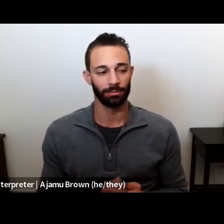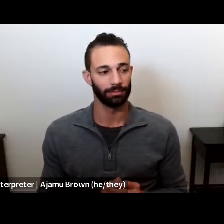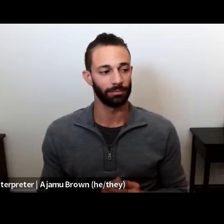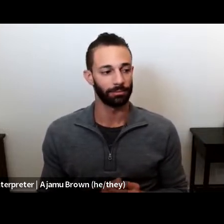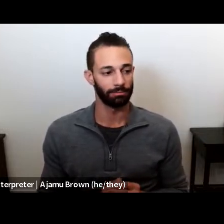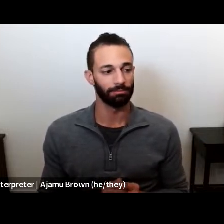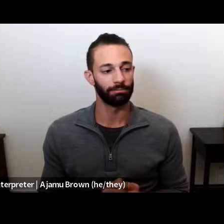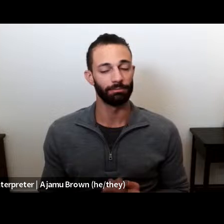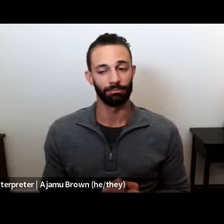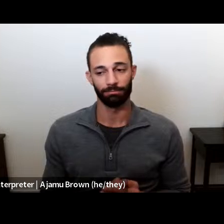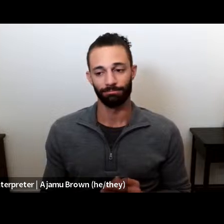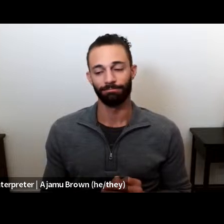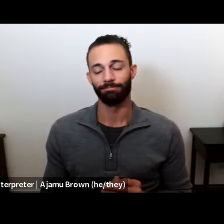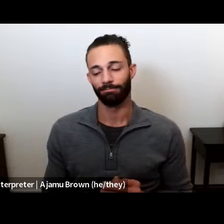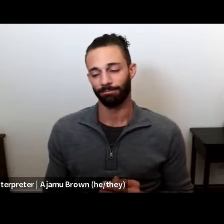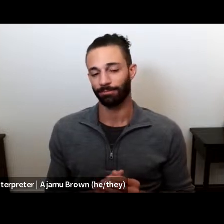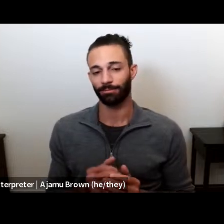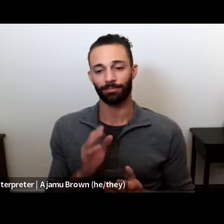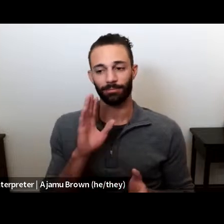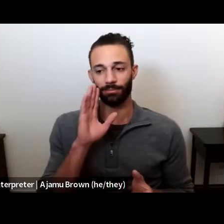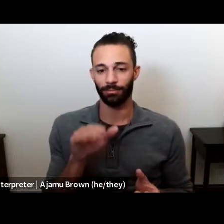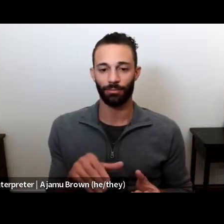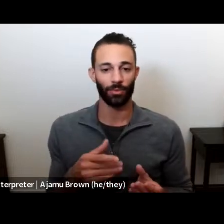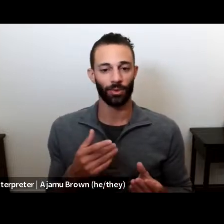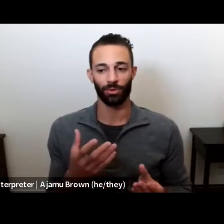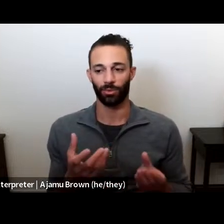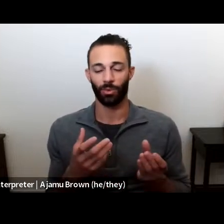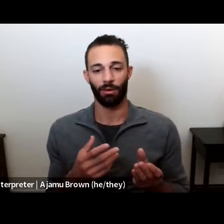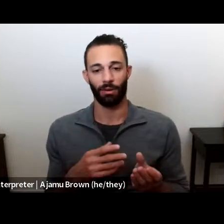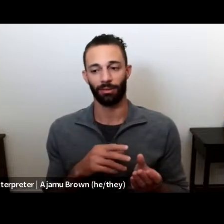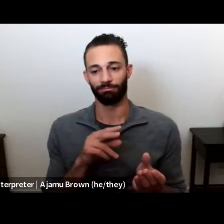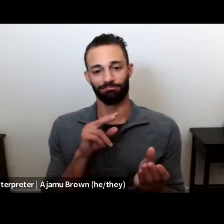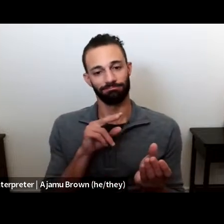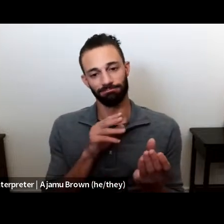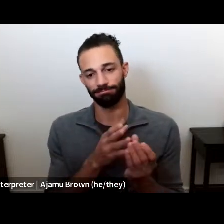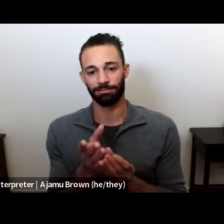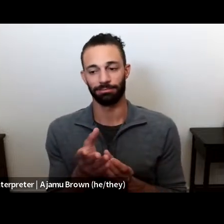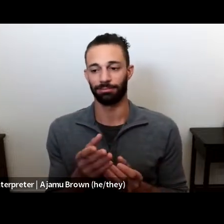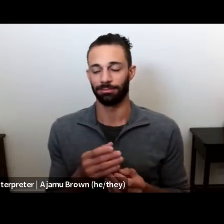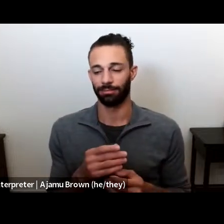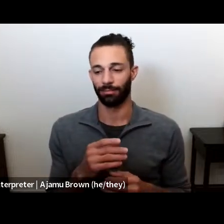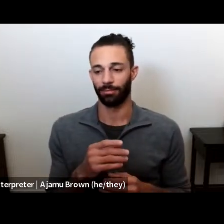Yeah, you want the entire deck. I knew it. Oh my gosh.